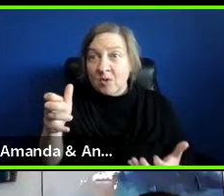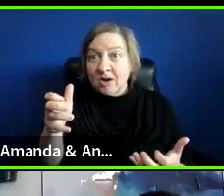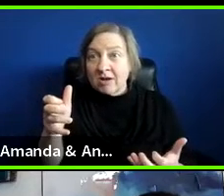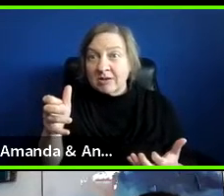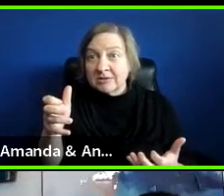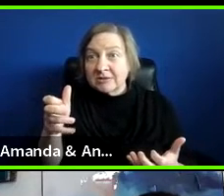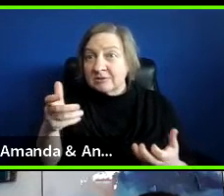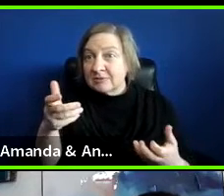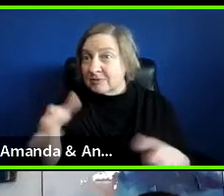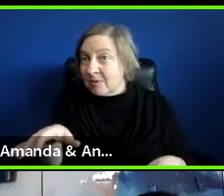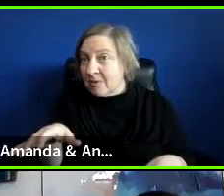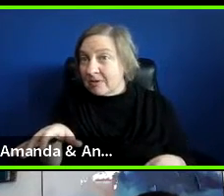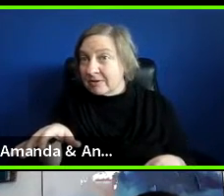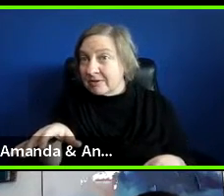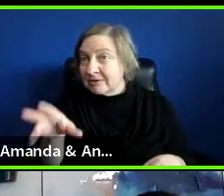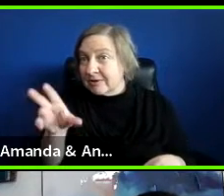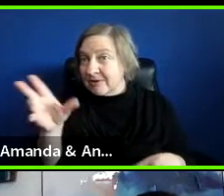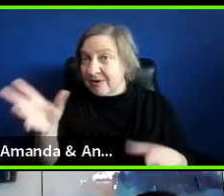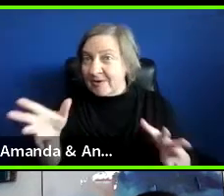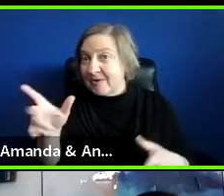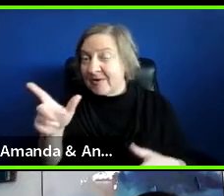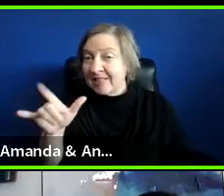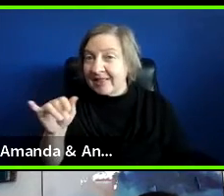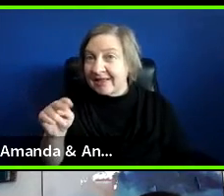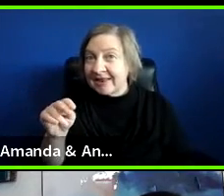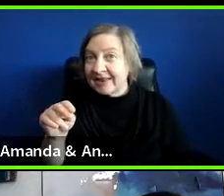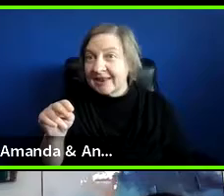No, you don't want to. No, or Lynn, I'm.